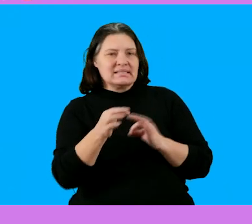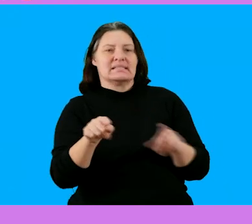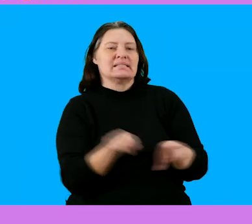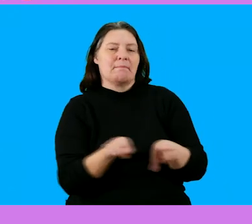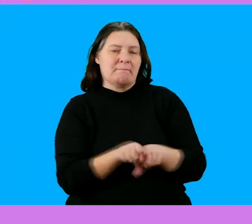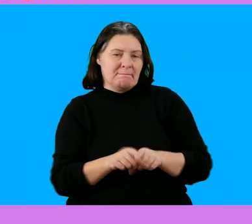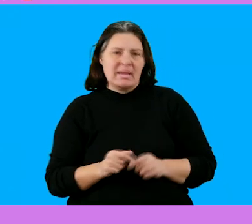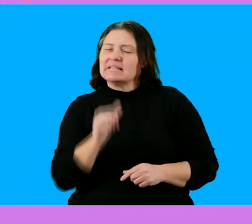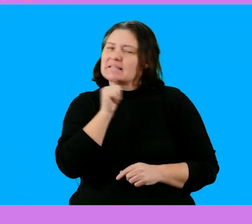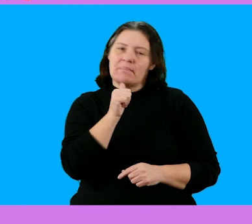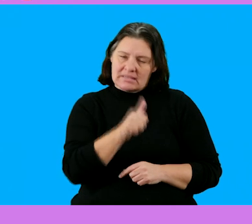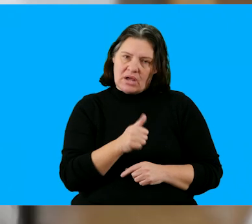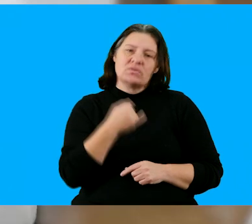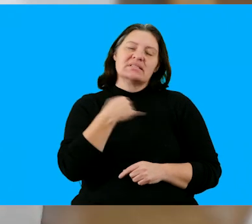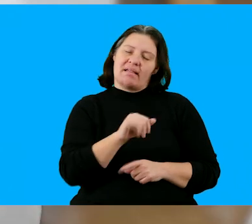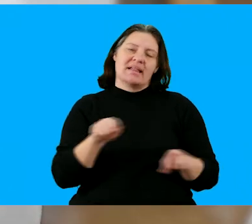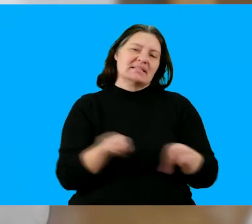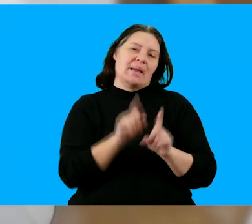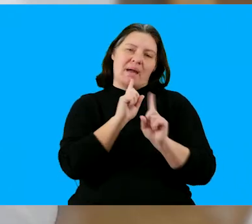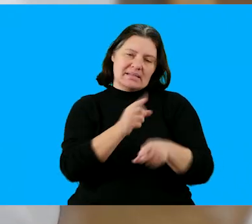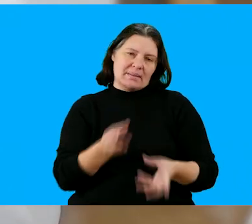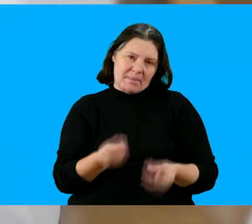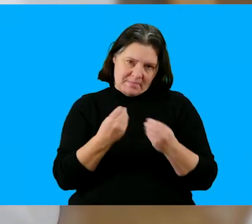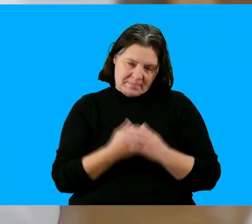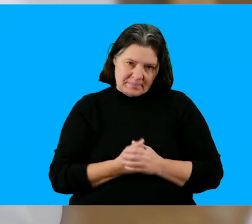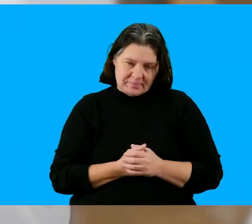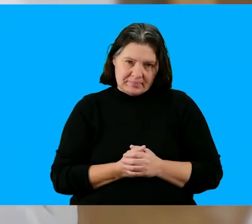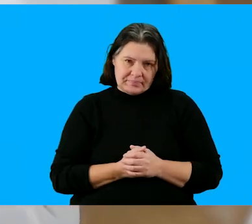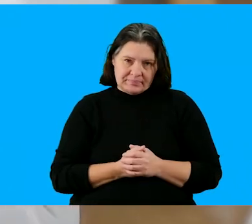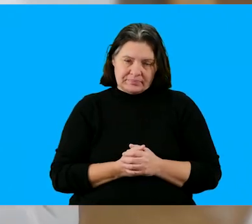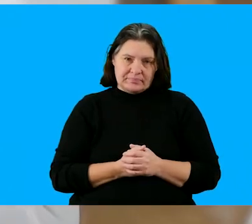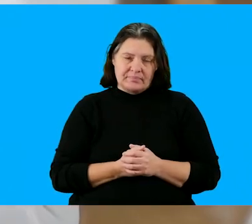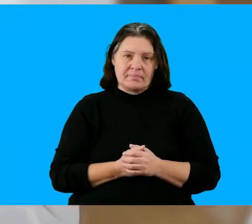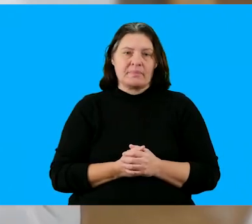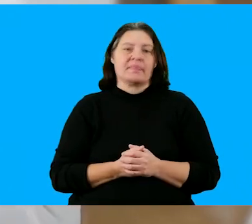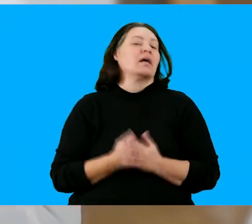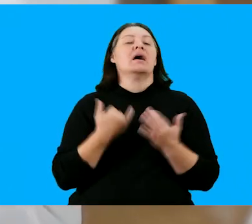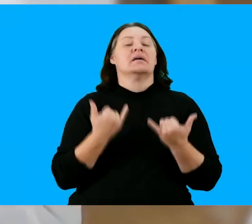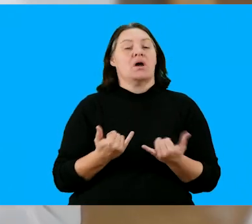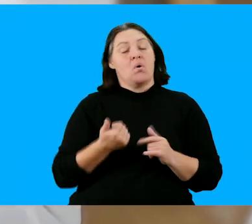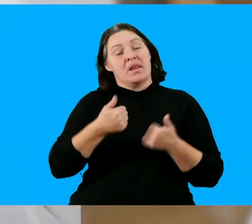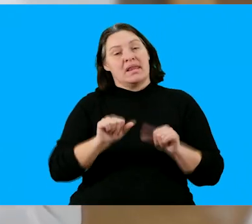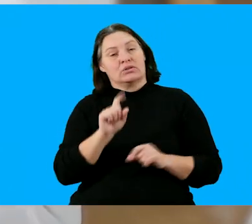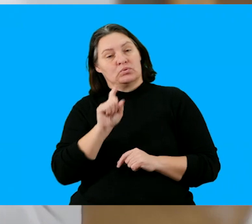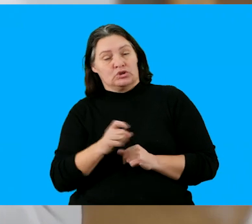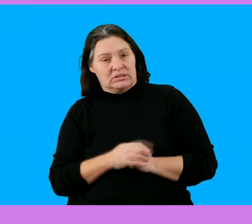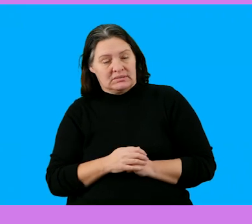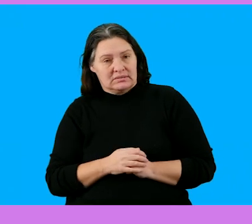as well. Doesn't matter, you'll still get to the same answer. Okay, let us now move on to our next